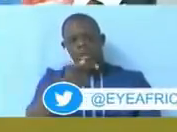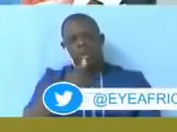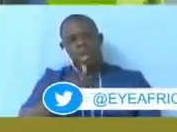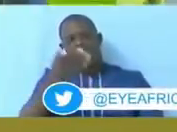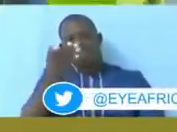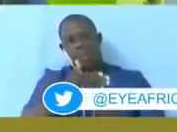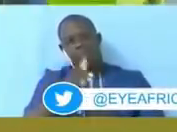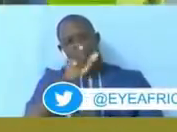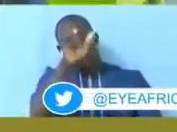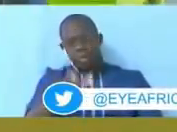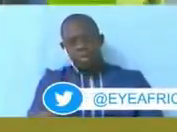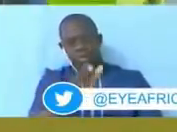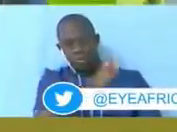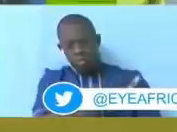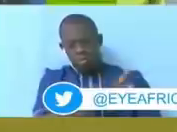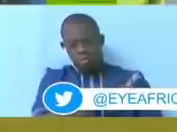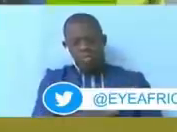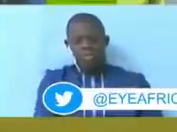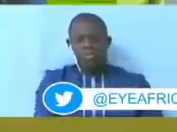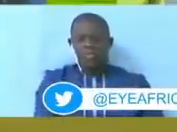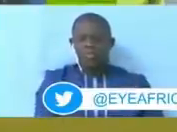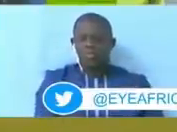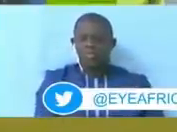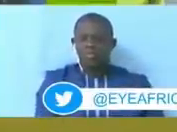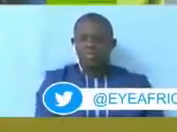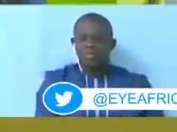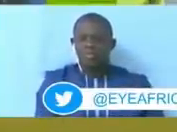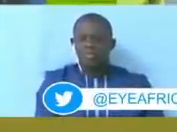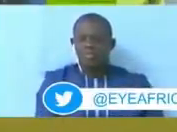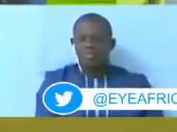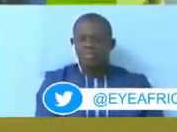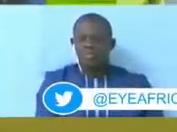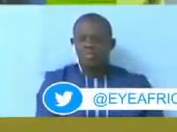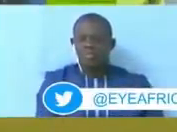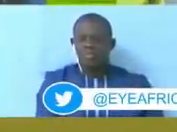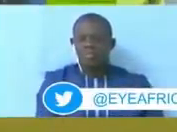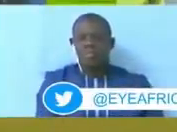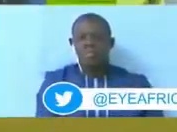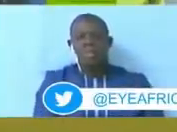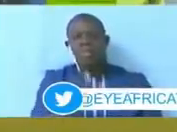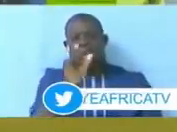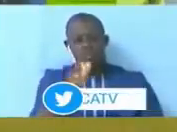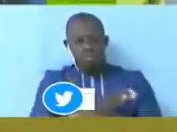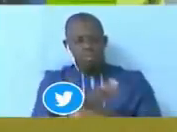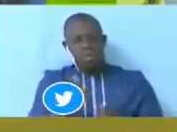fananta. Forgotten about, but I think a similar incident. He was not charged, but he was